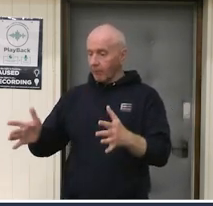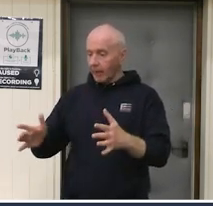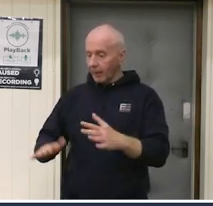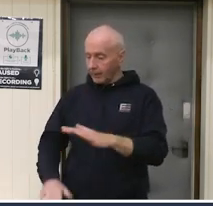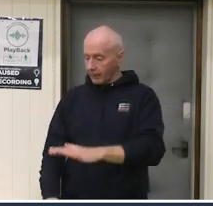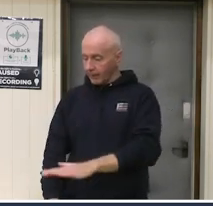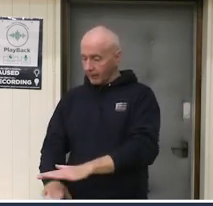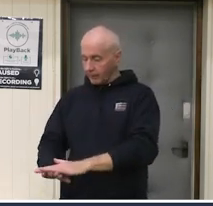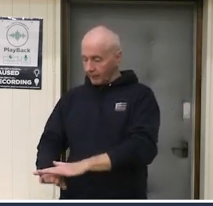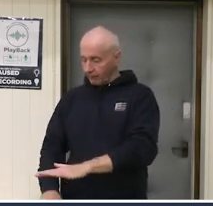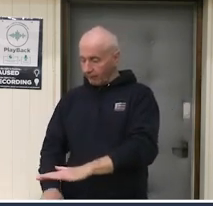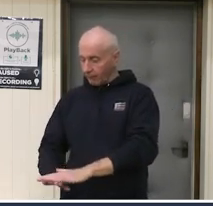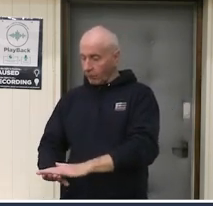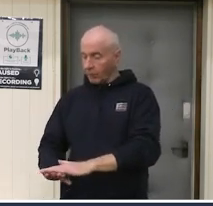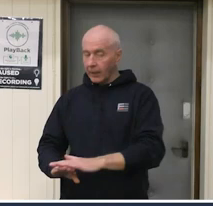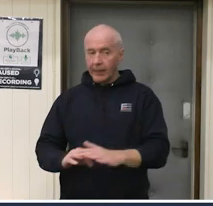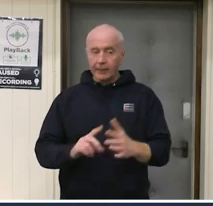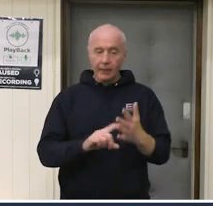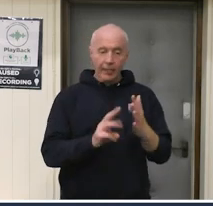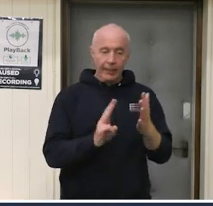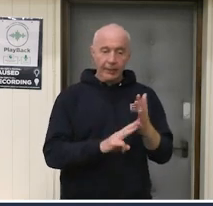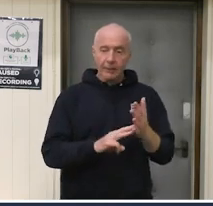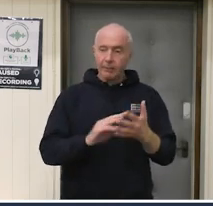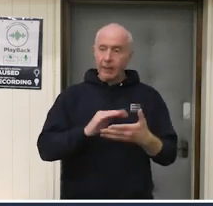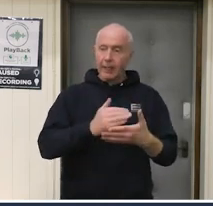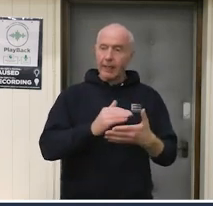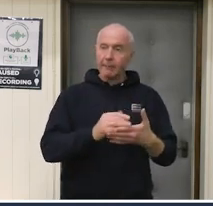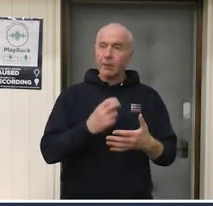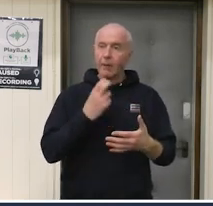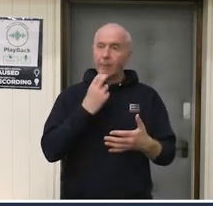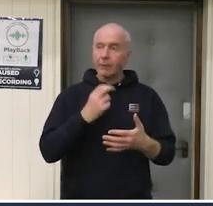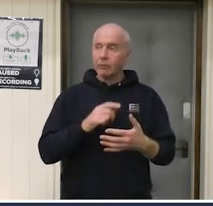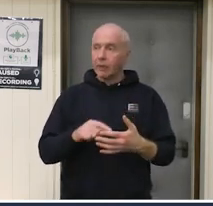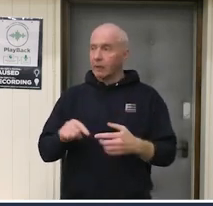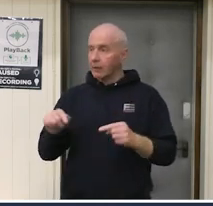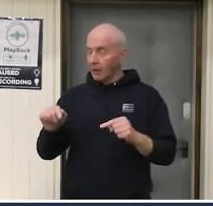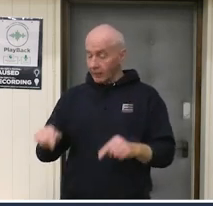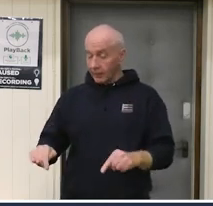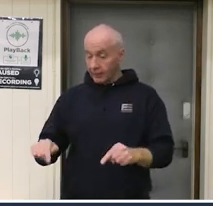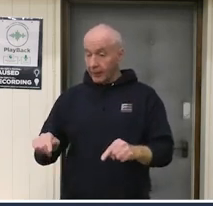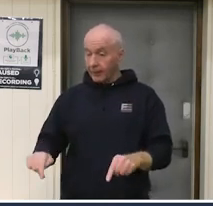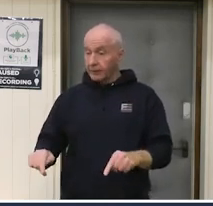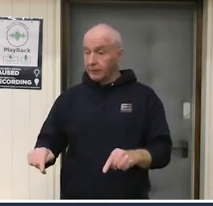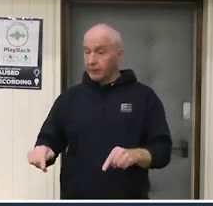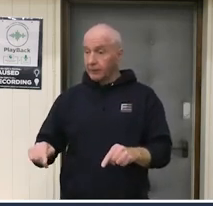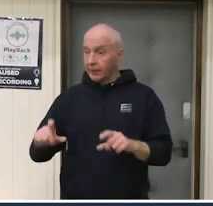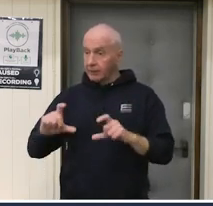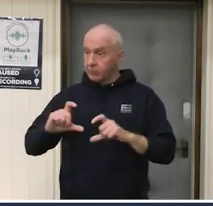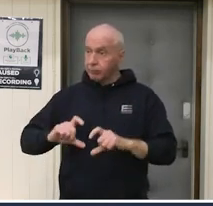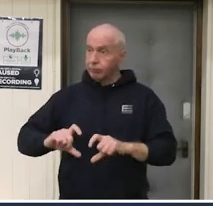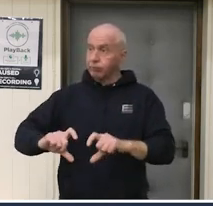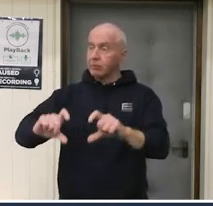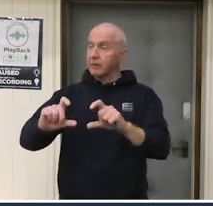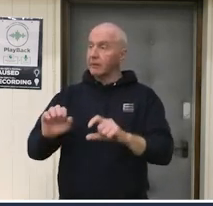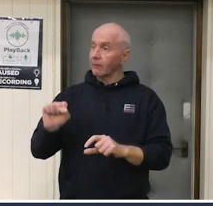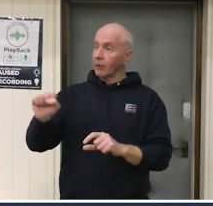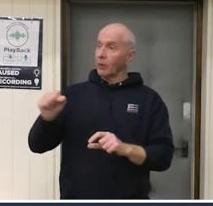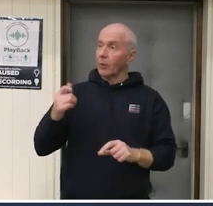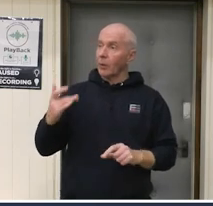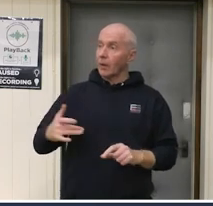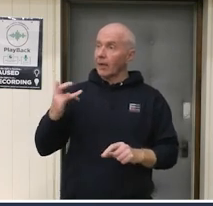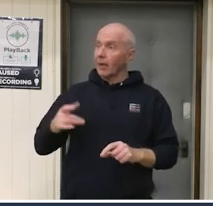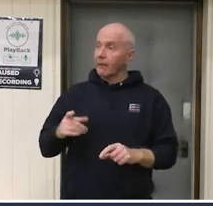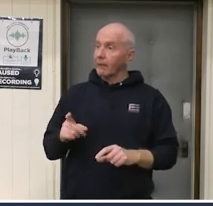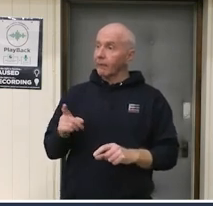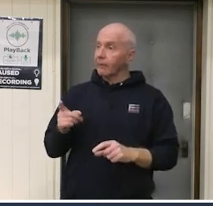the lithium in the laptop battery is that it's basically one of your lifetime's energy needs sorted. So for the whole of the rest of your life, that's the